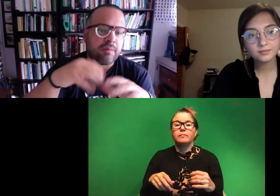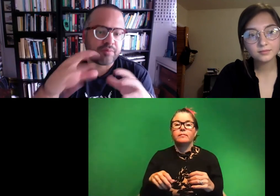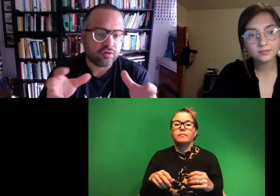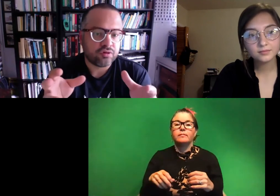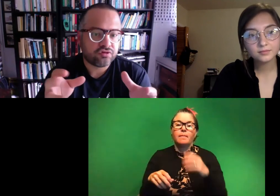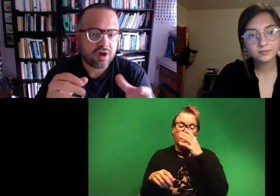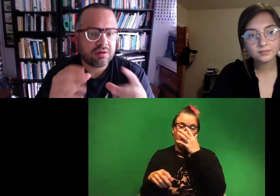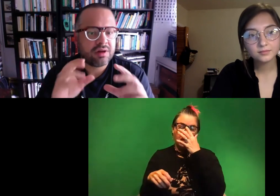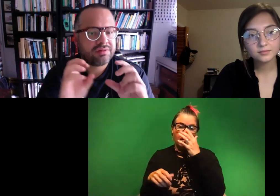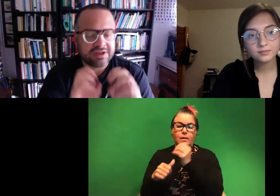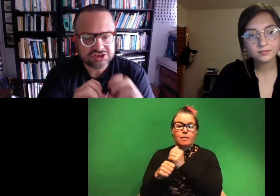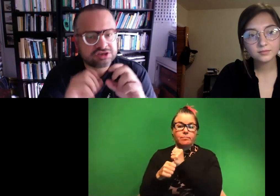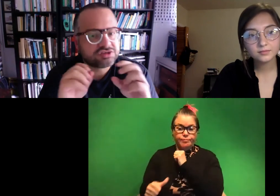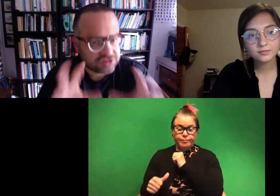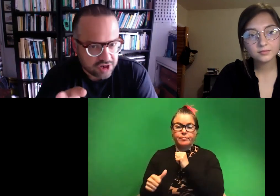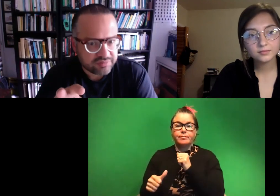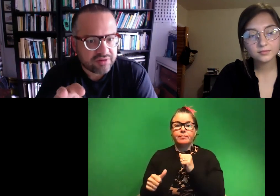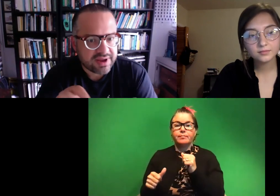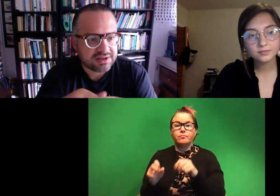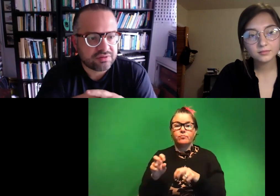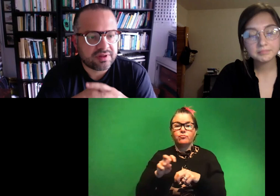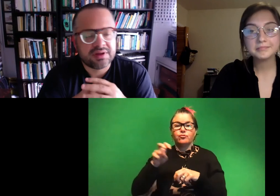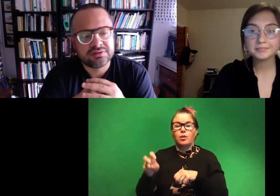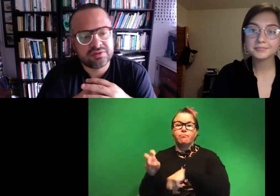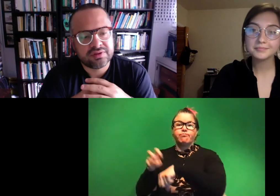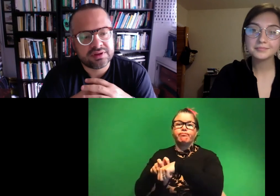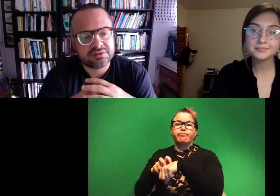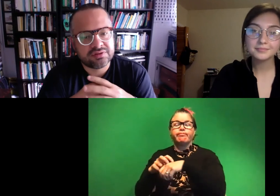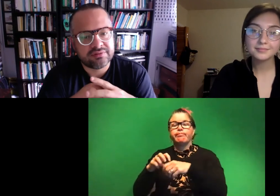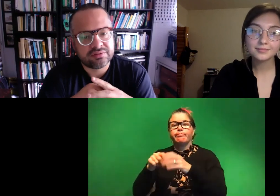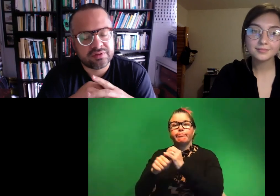floor and produce dung, they just jump directly